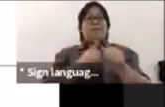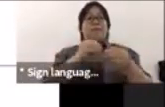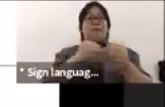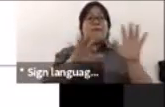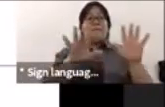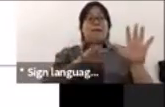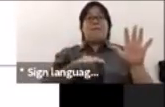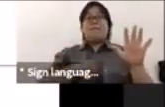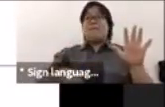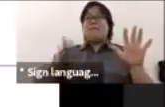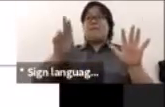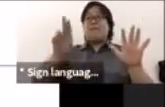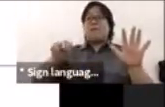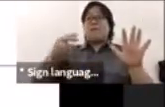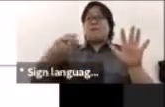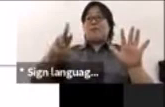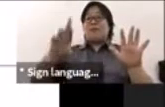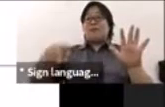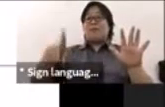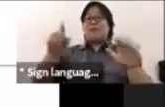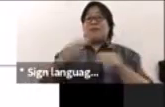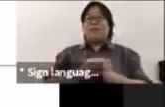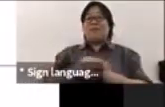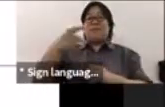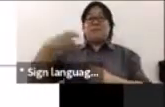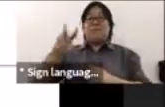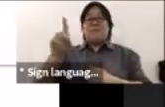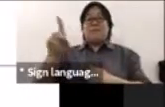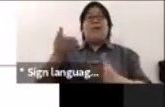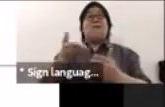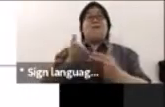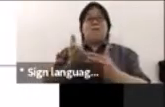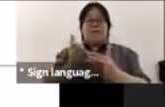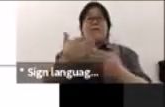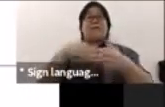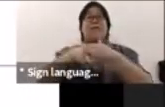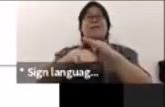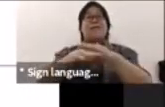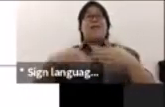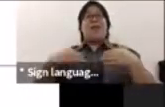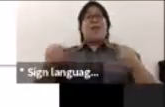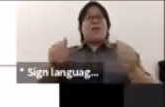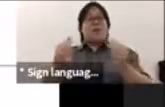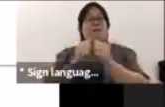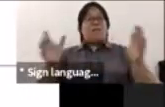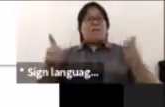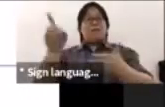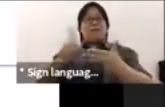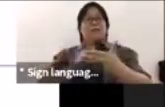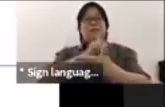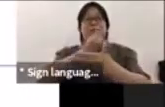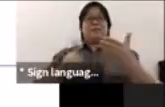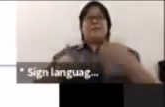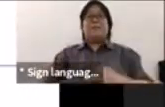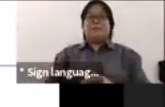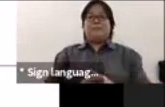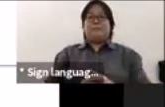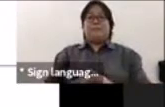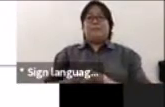Article 5 that people with disability have the right to access to health without any discrimination. And